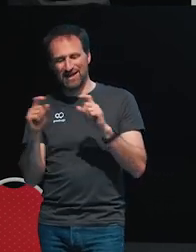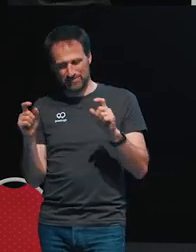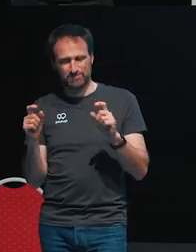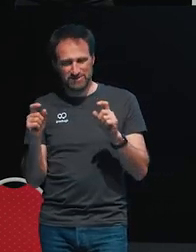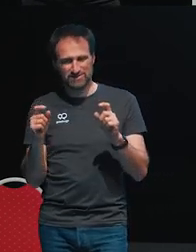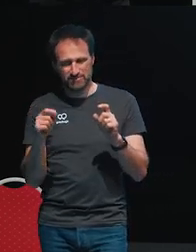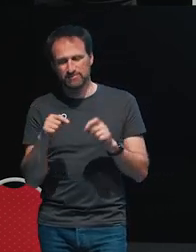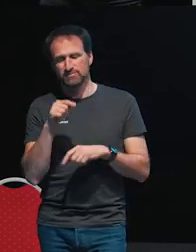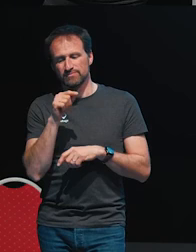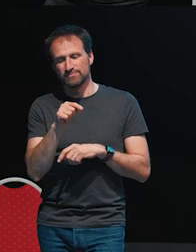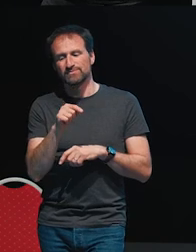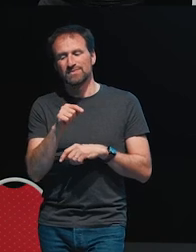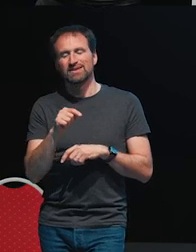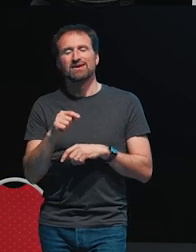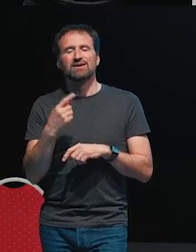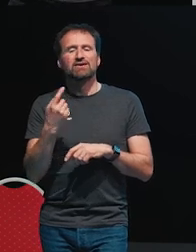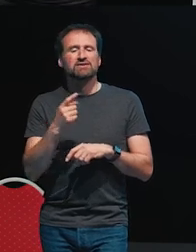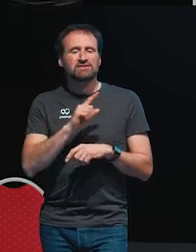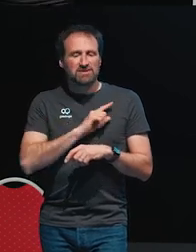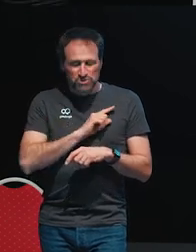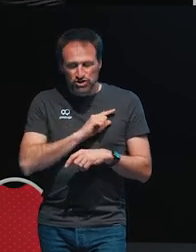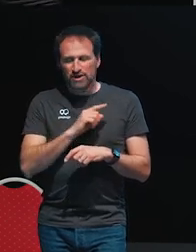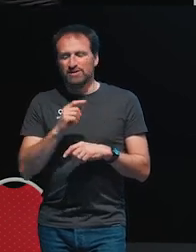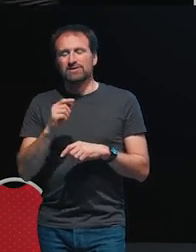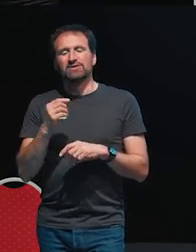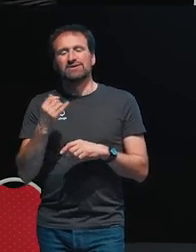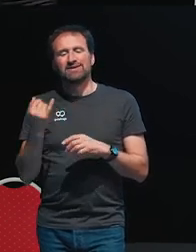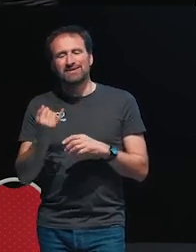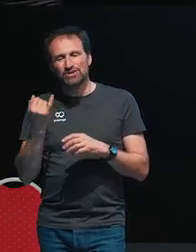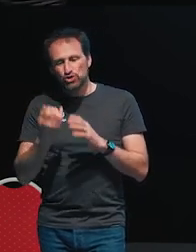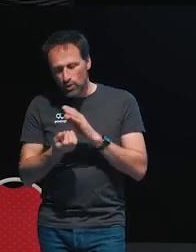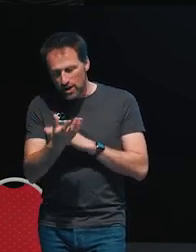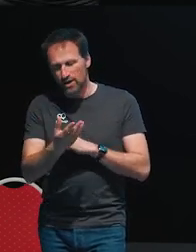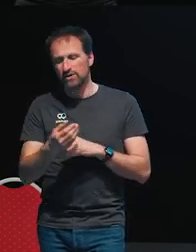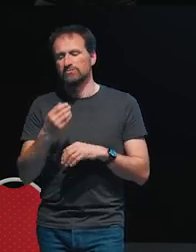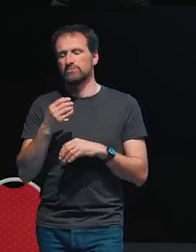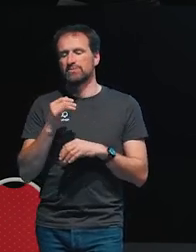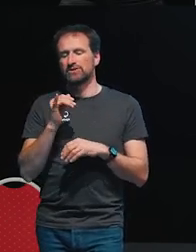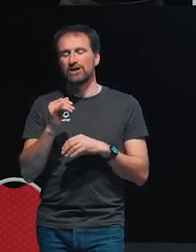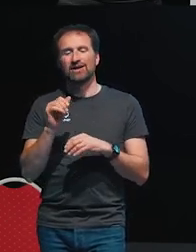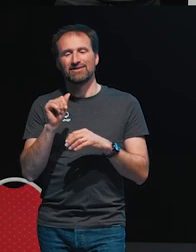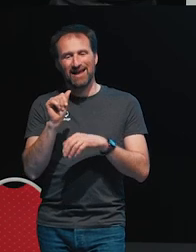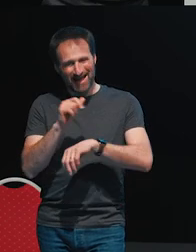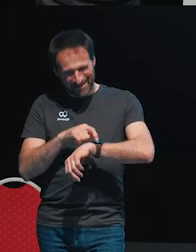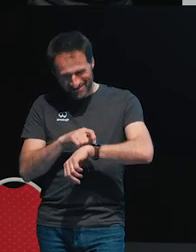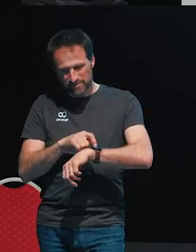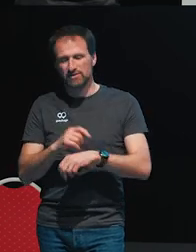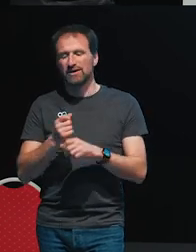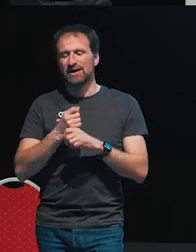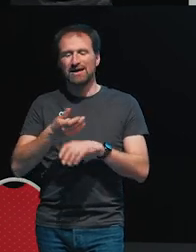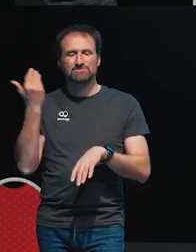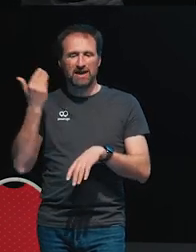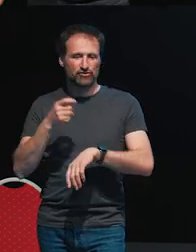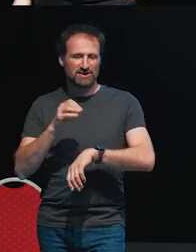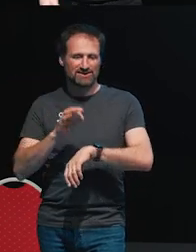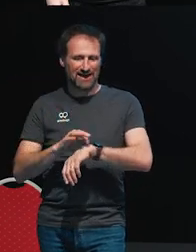class is reserved claims, which is subject, issuer, issued at, expiry date. These are all claims that are defined by the spec of